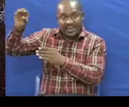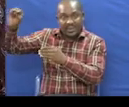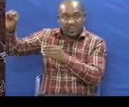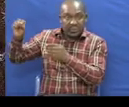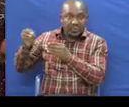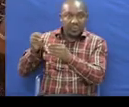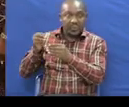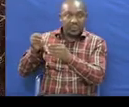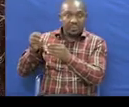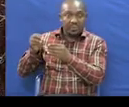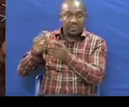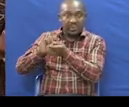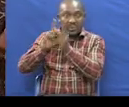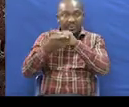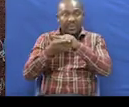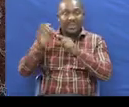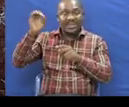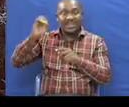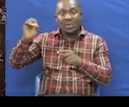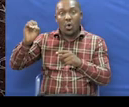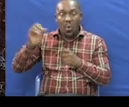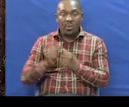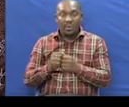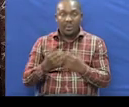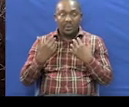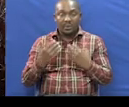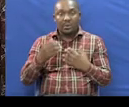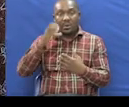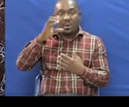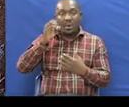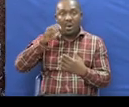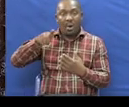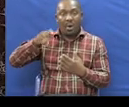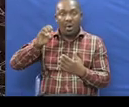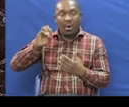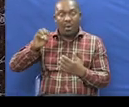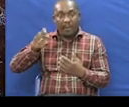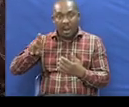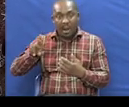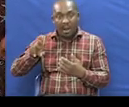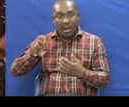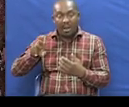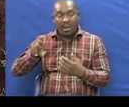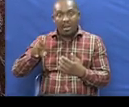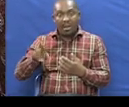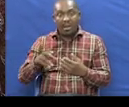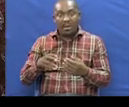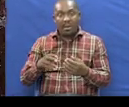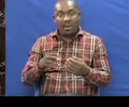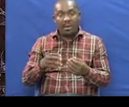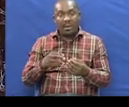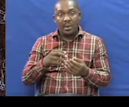not there. It is now 0. So therefore, the copper 1, the actual electronic structure is